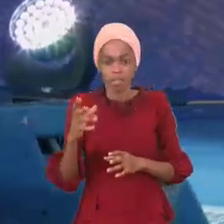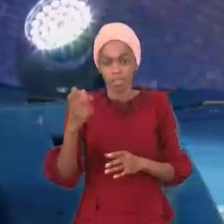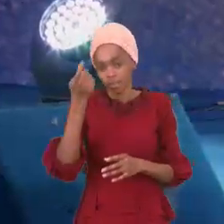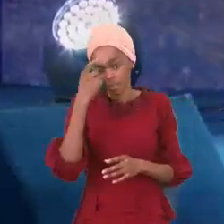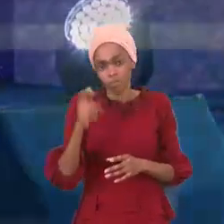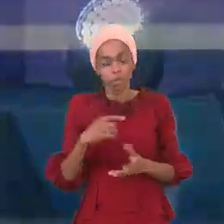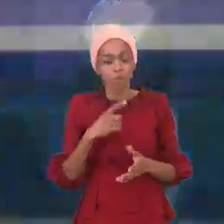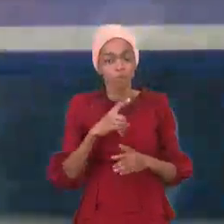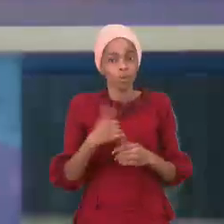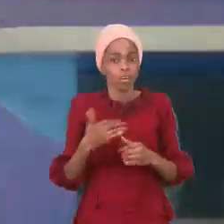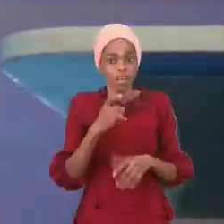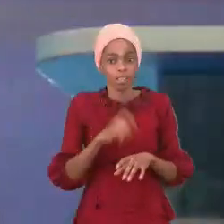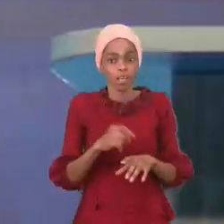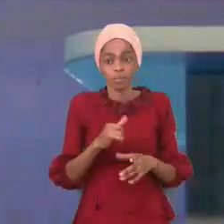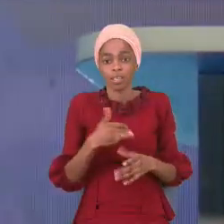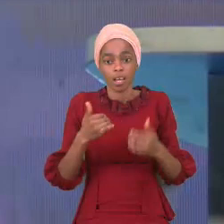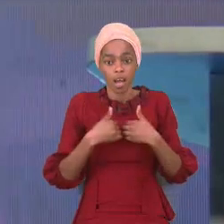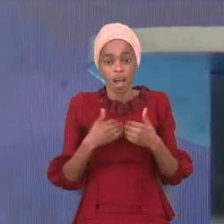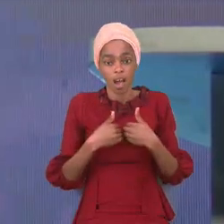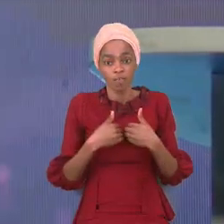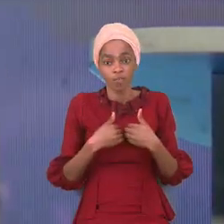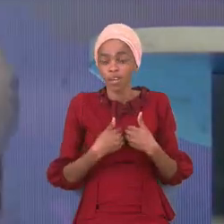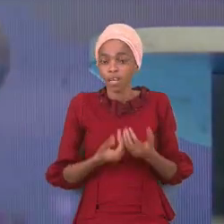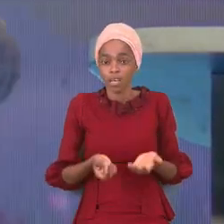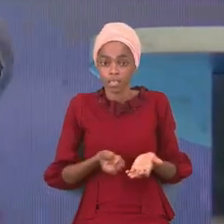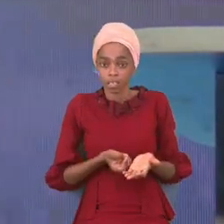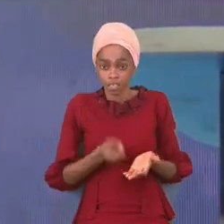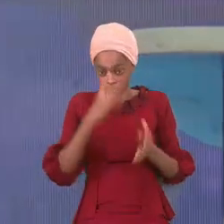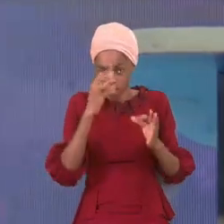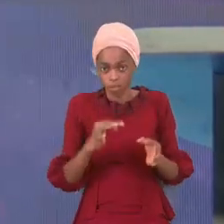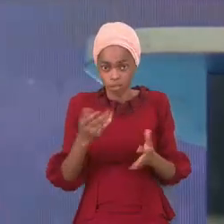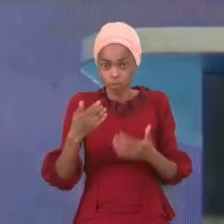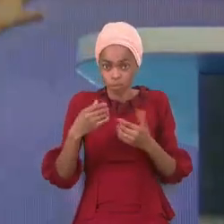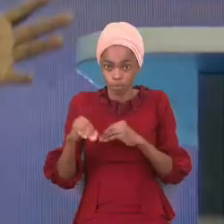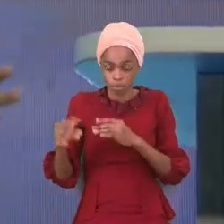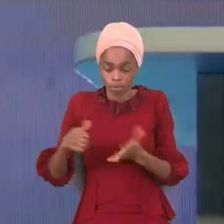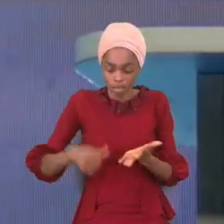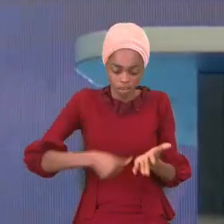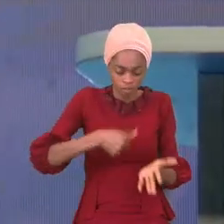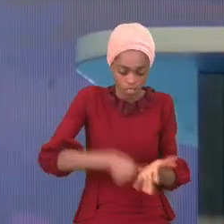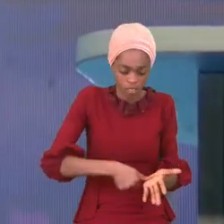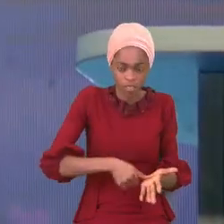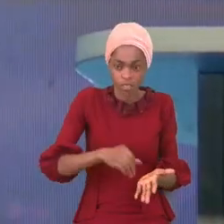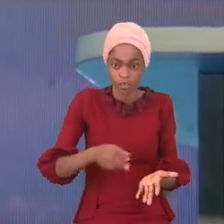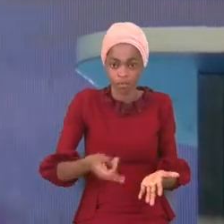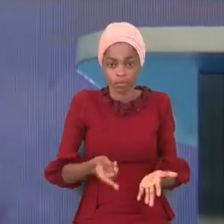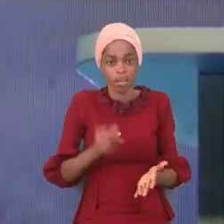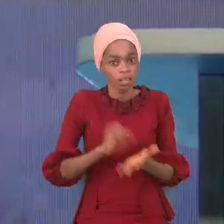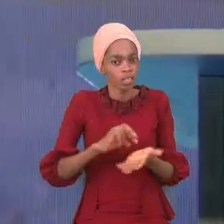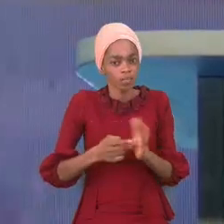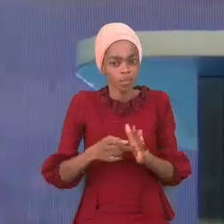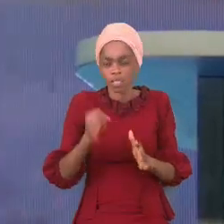a decision, then they will put a seal. That means it cannot be altered.